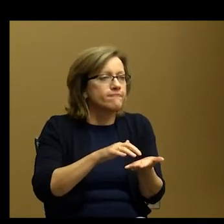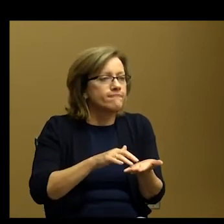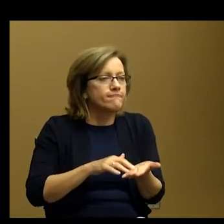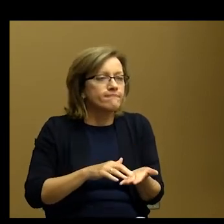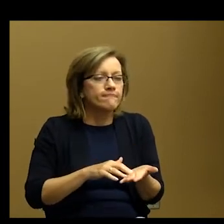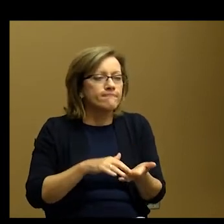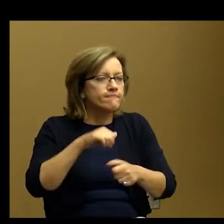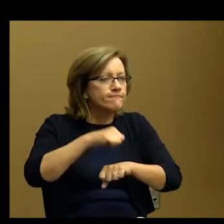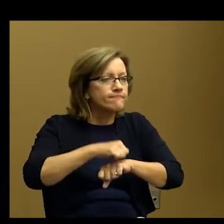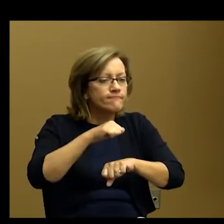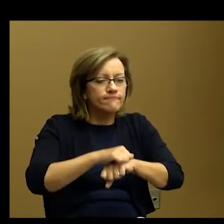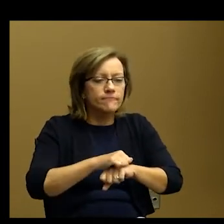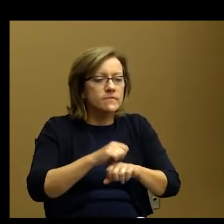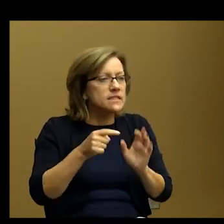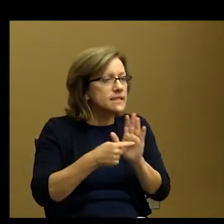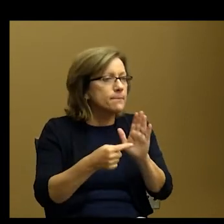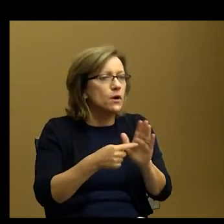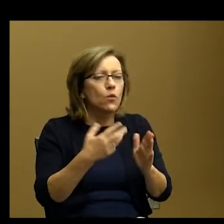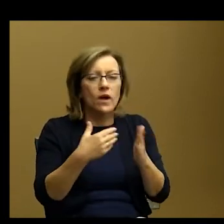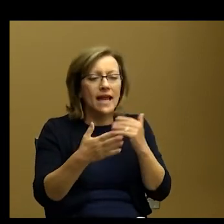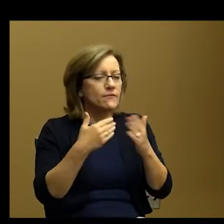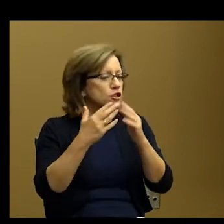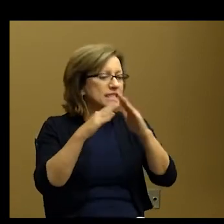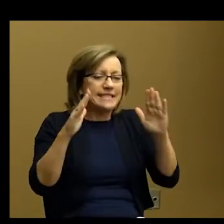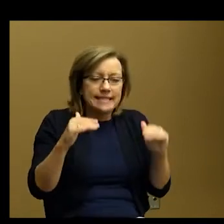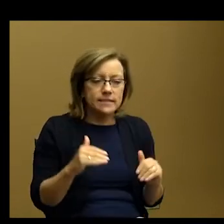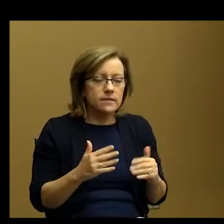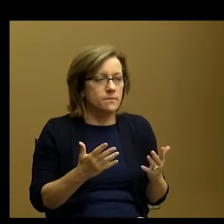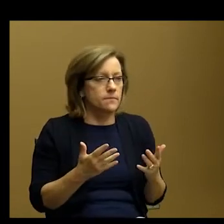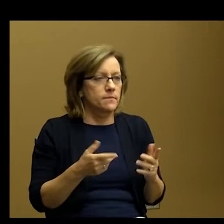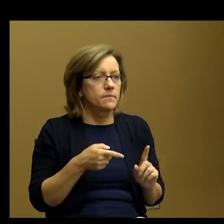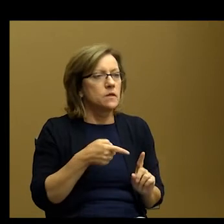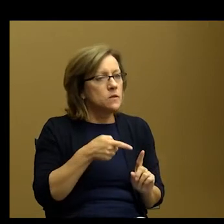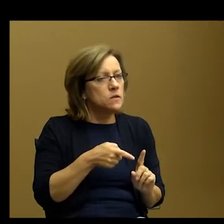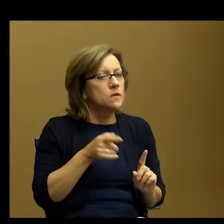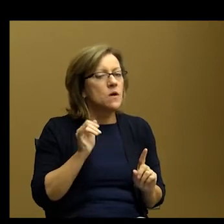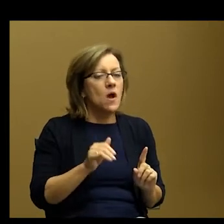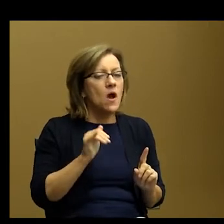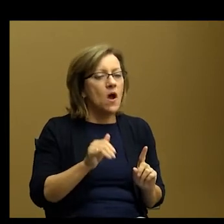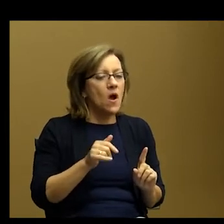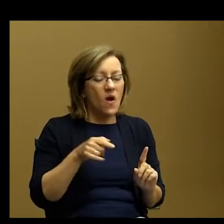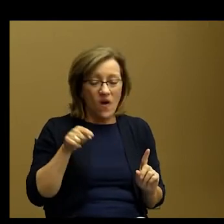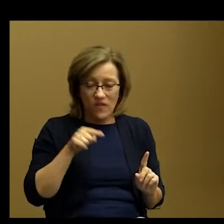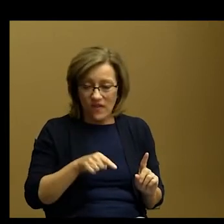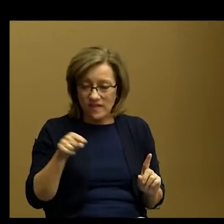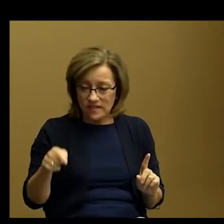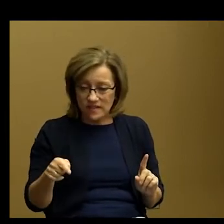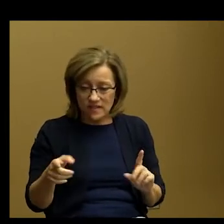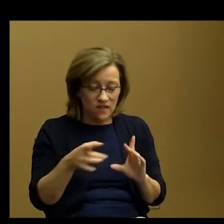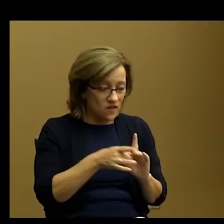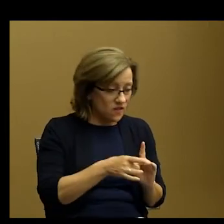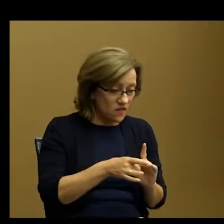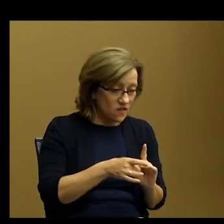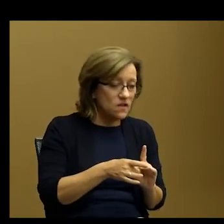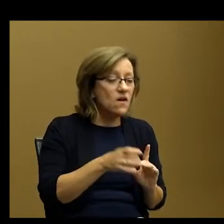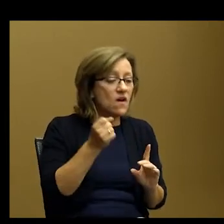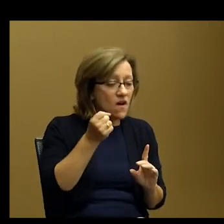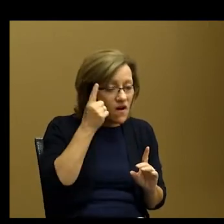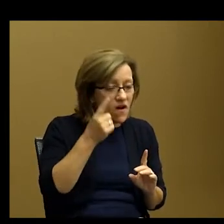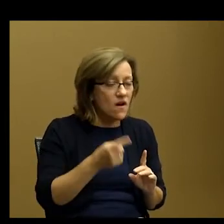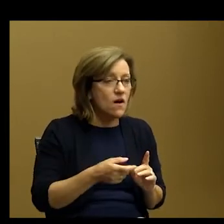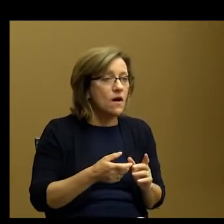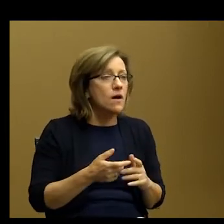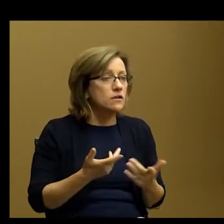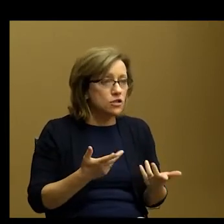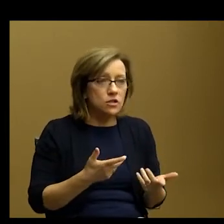concrete symbols, be it whatever system, so that they're starting to put it together. Want juice, you know,